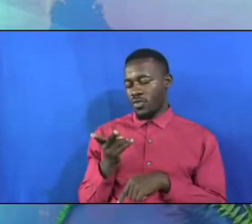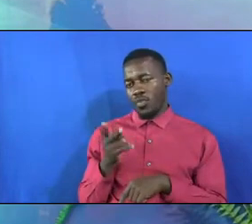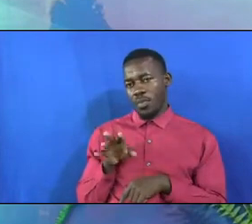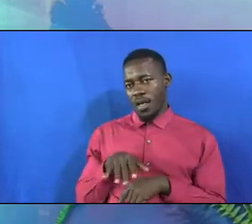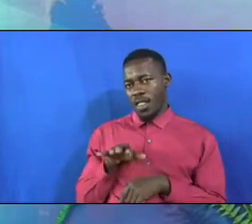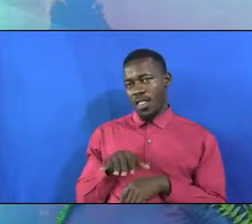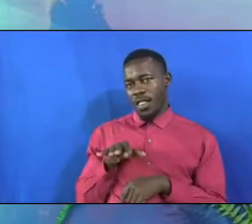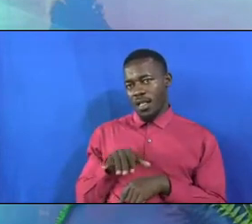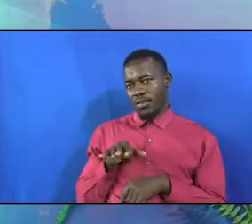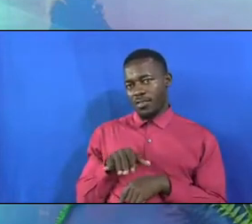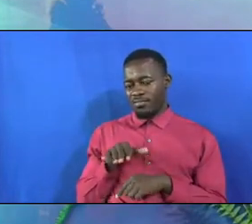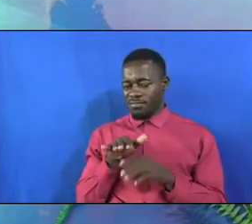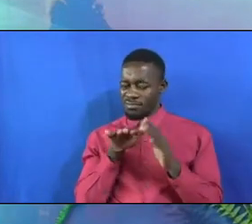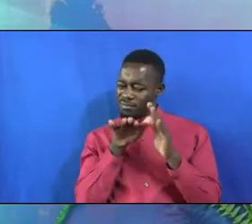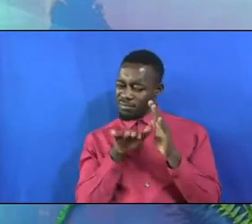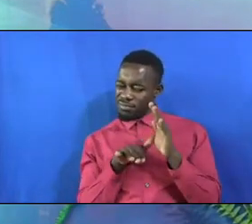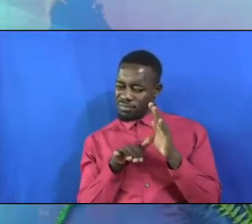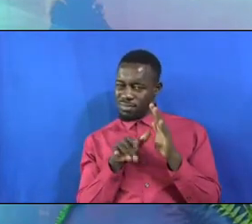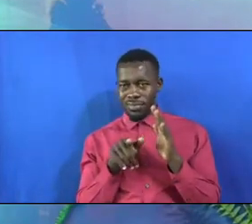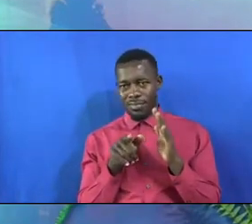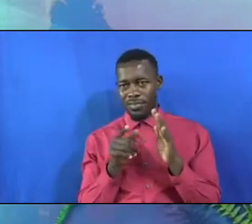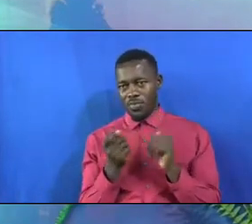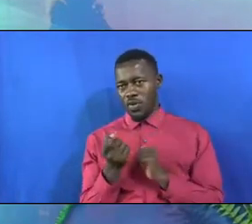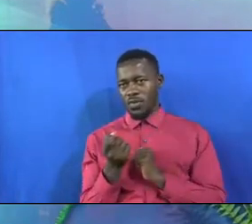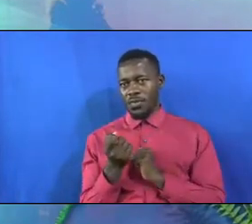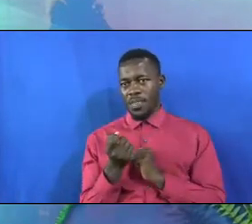are given less attention.